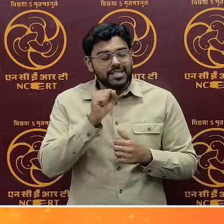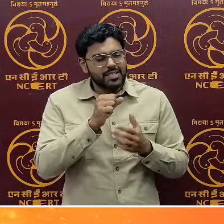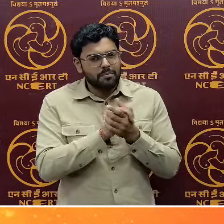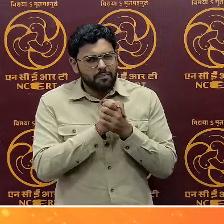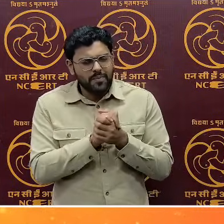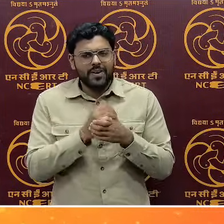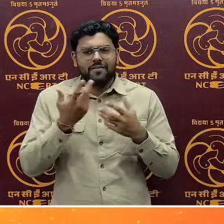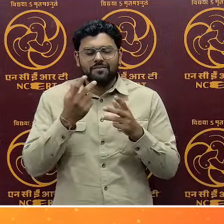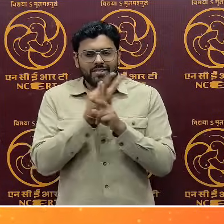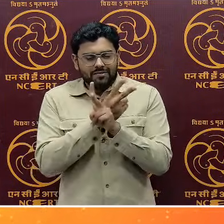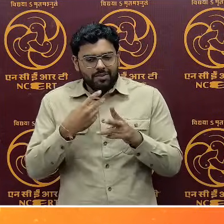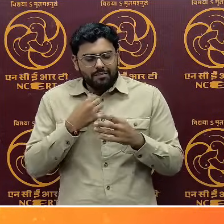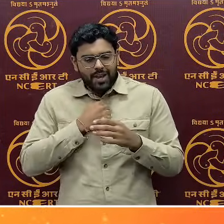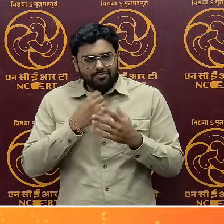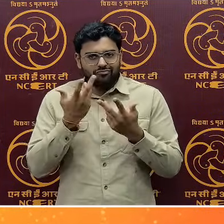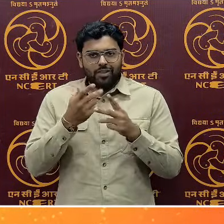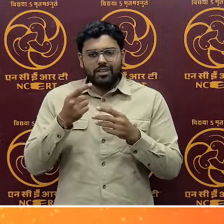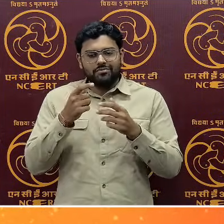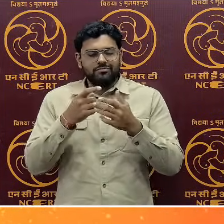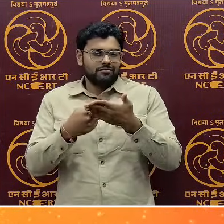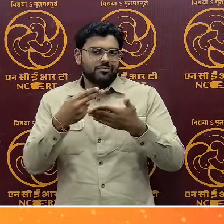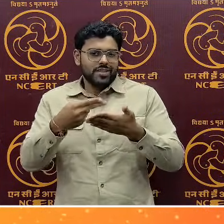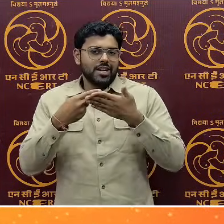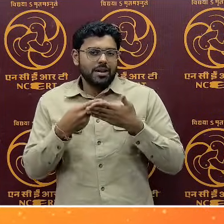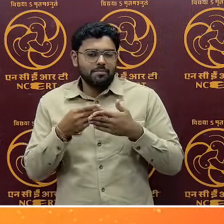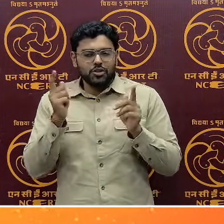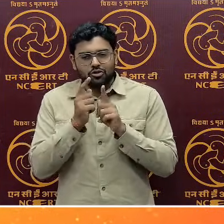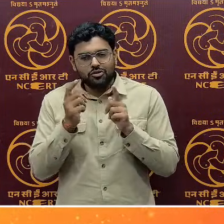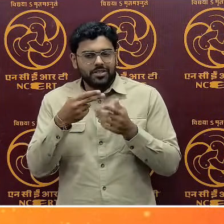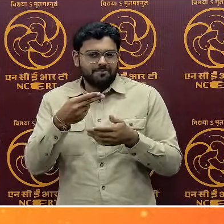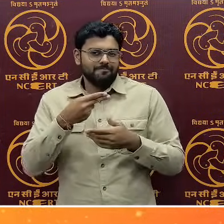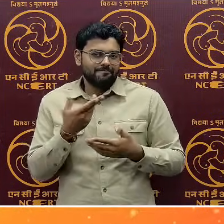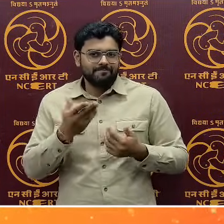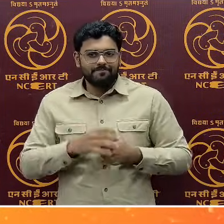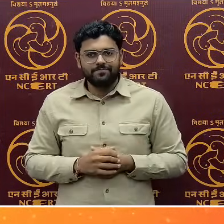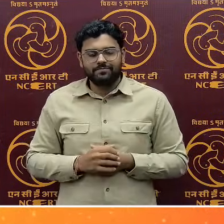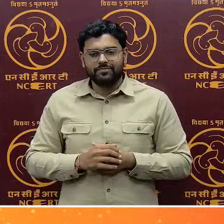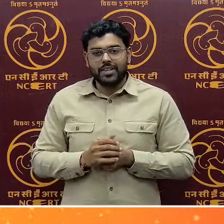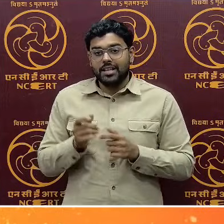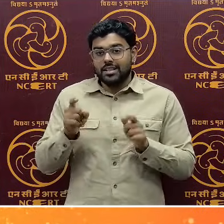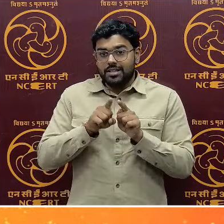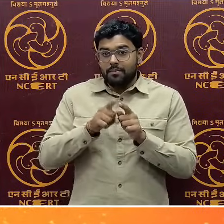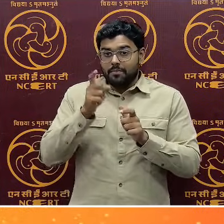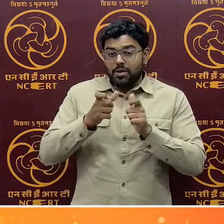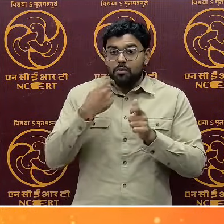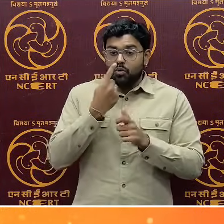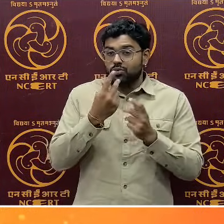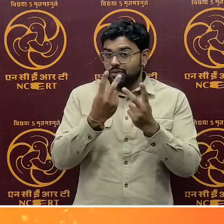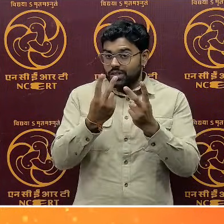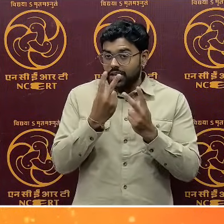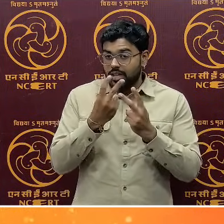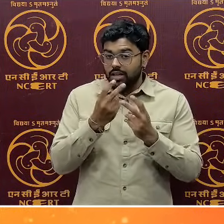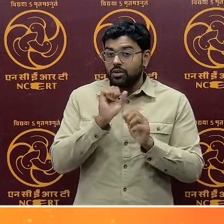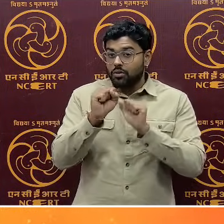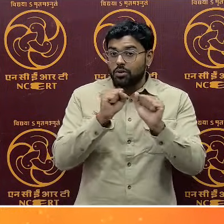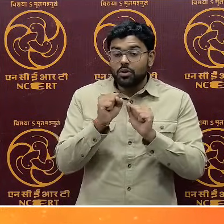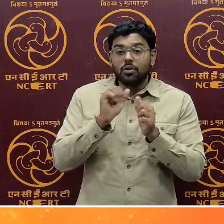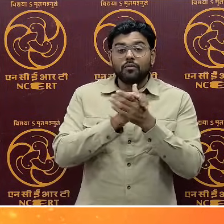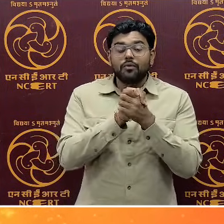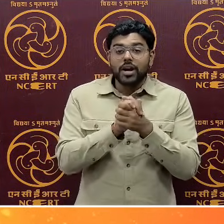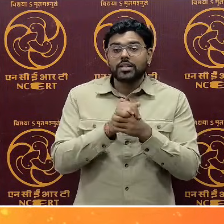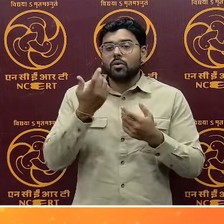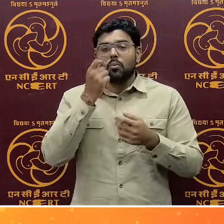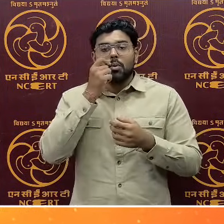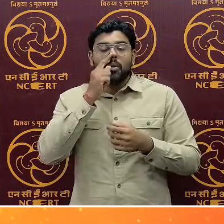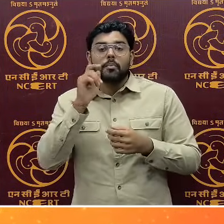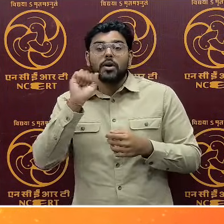people refer to me for that. So I've got this cute nickname. Well, we can ask for the nicknames from the viewers as well. Yes. What your friends or your peers